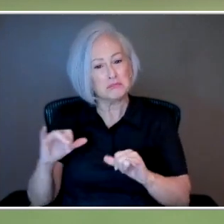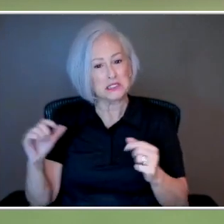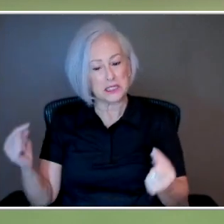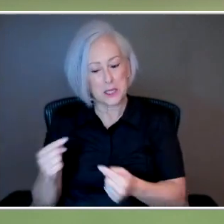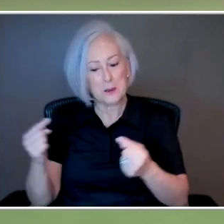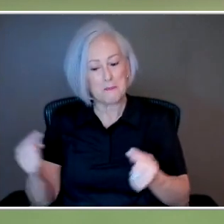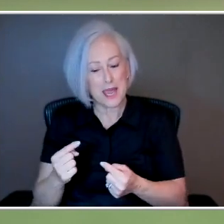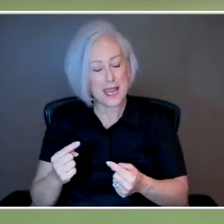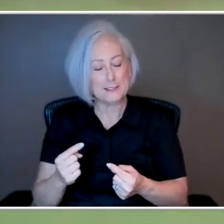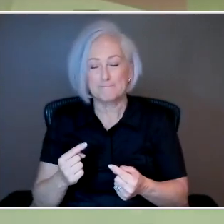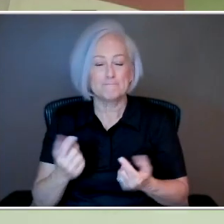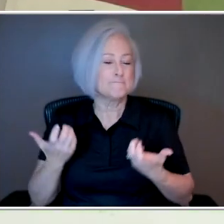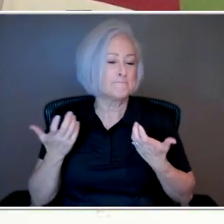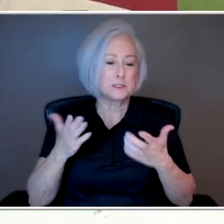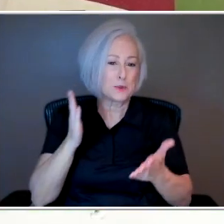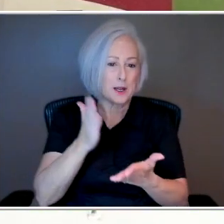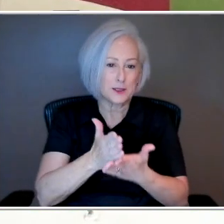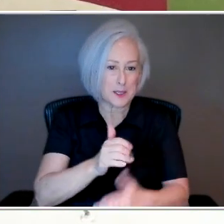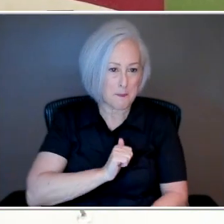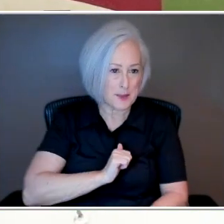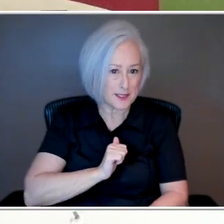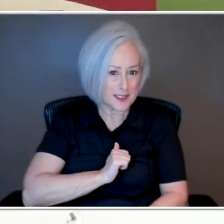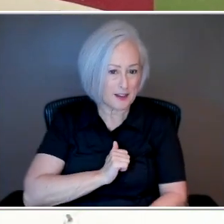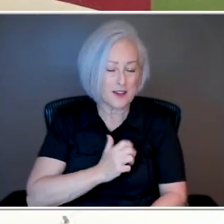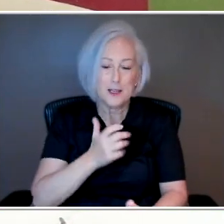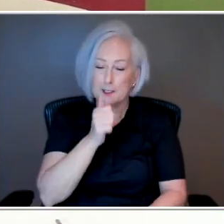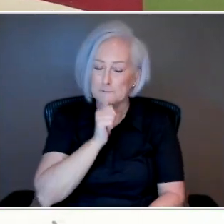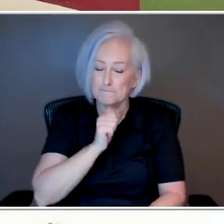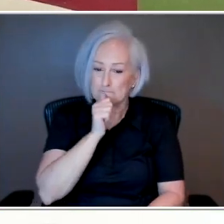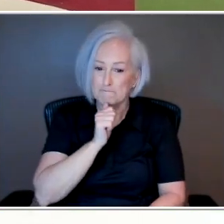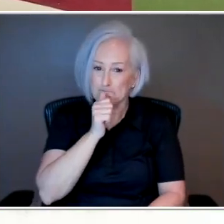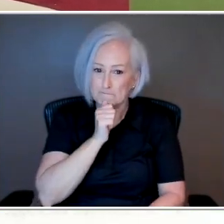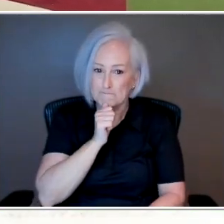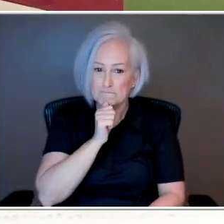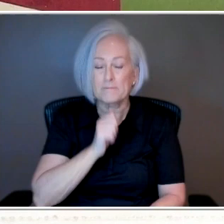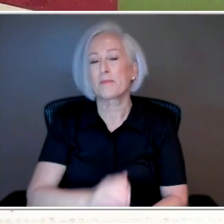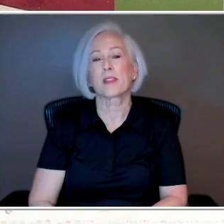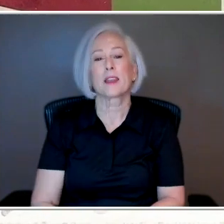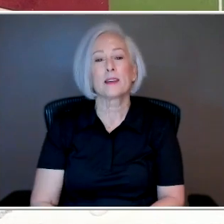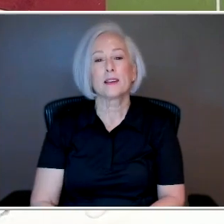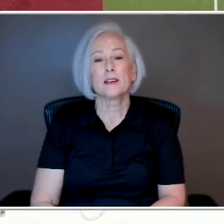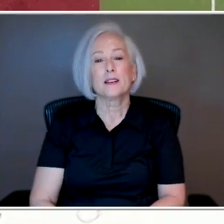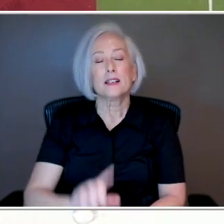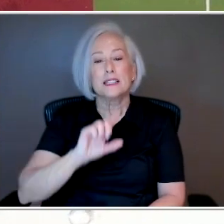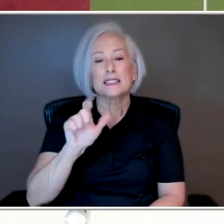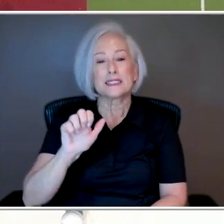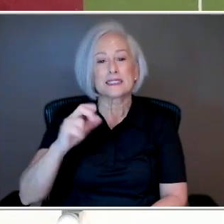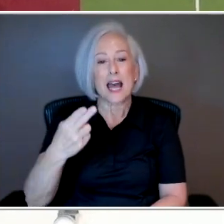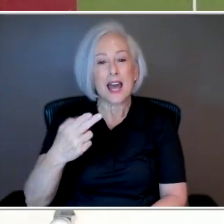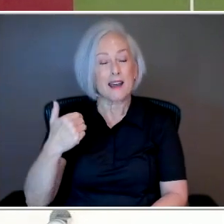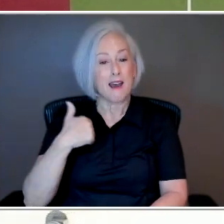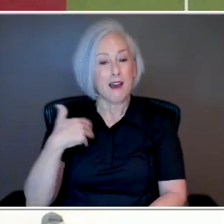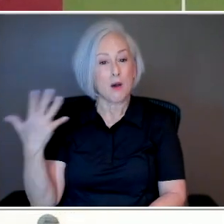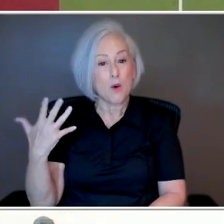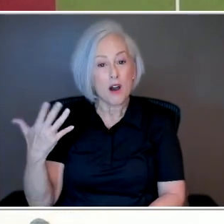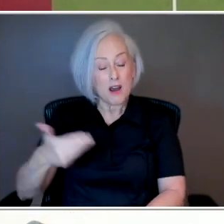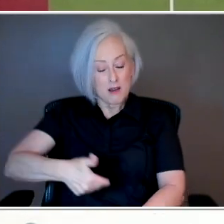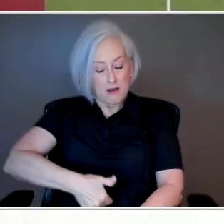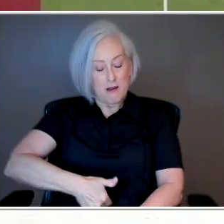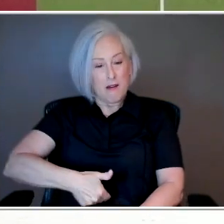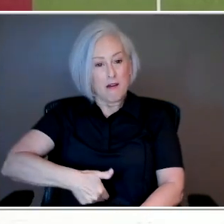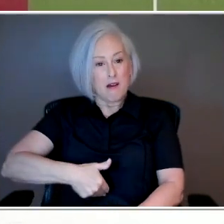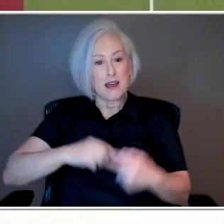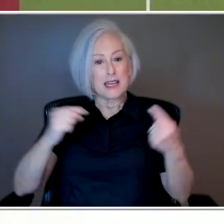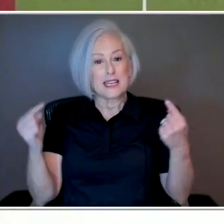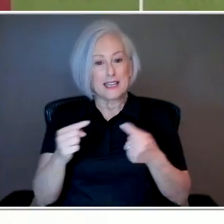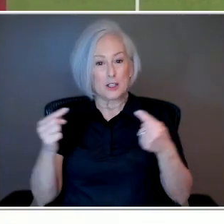so I was able to push through it. Zach was pushing through a core muscle injury, an injury that has historically